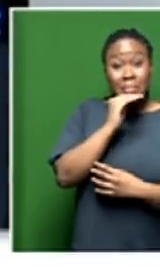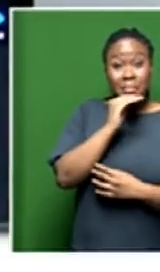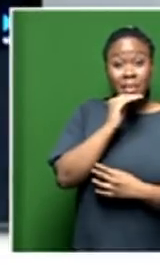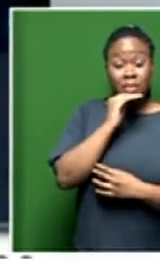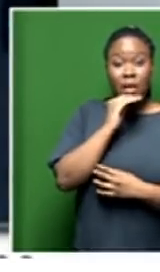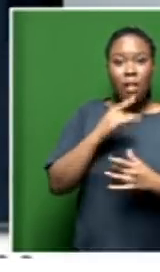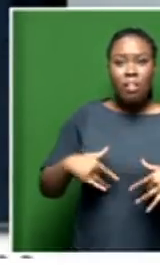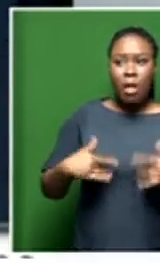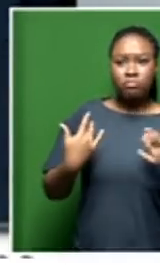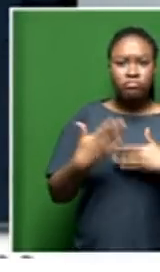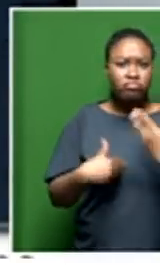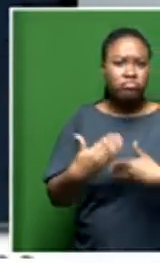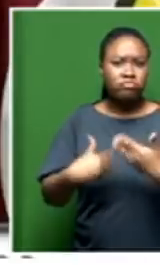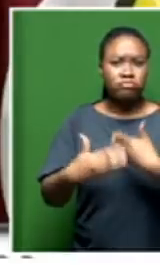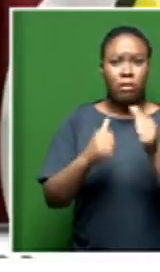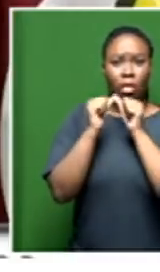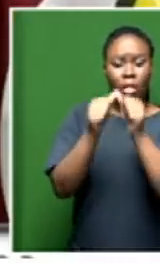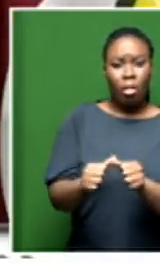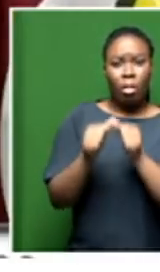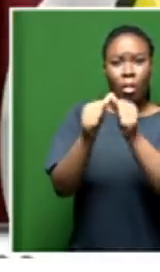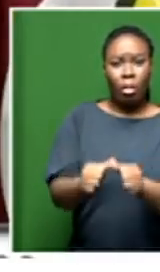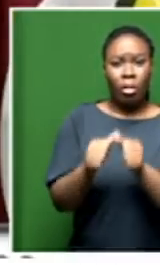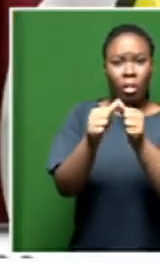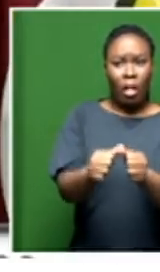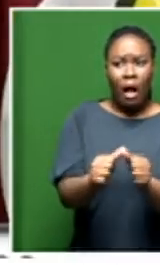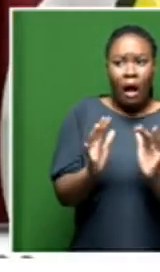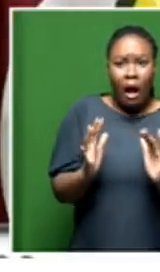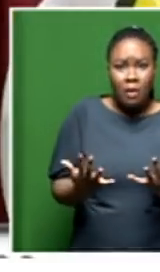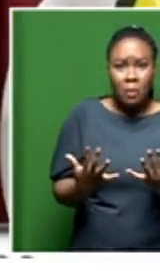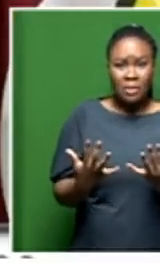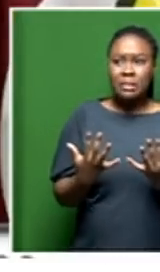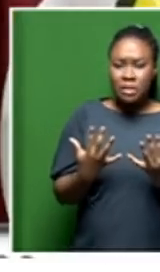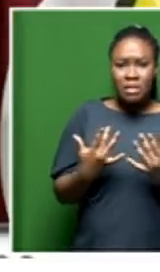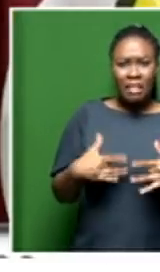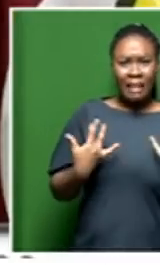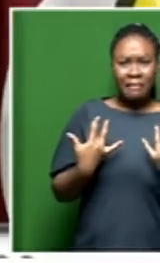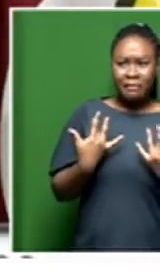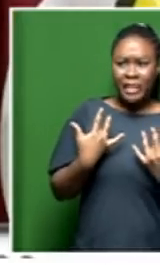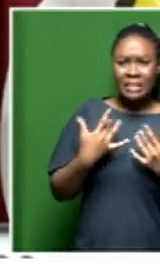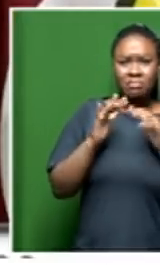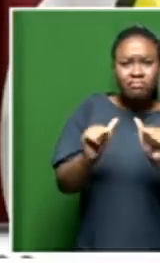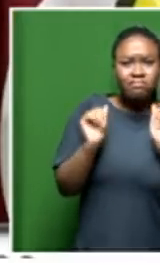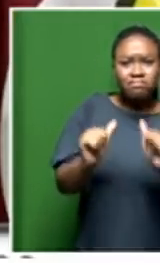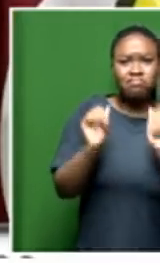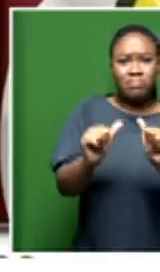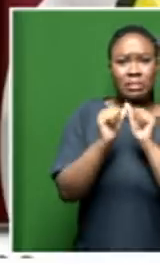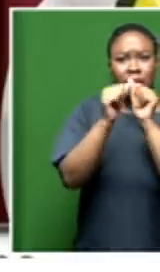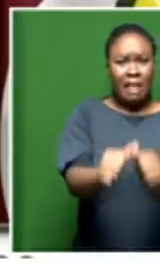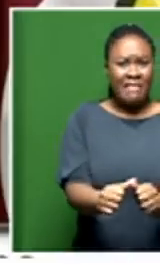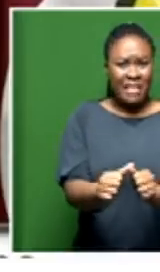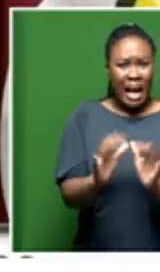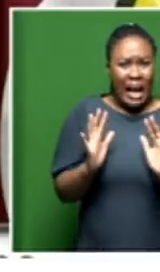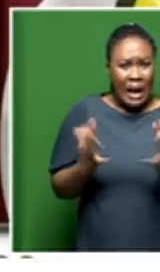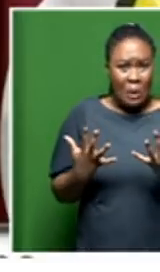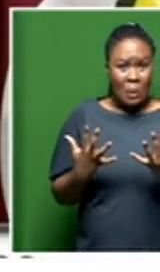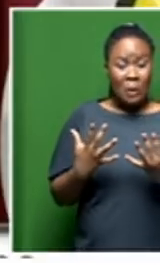for survival and governance becomes an issue on how to provide for each one of the people that are integrated. And already there